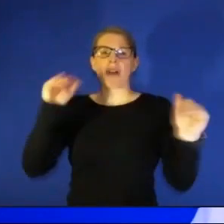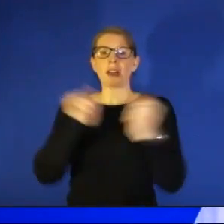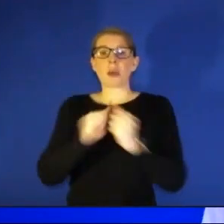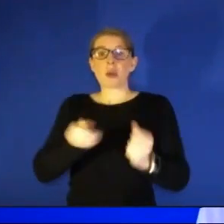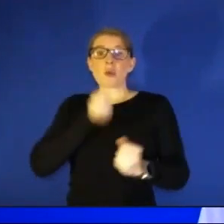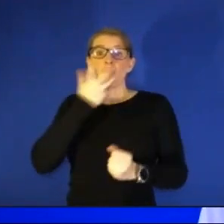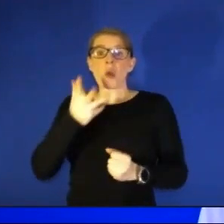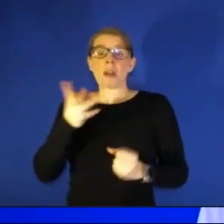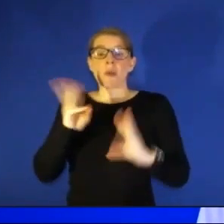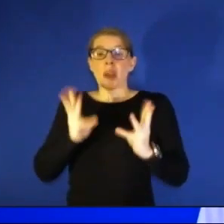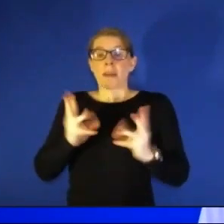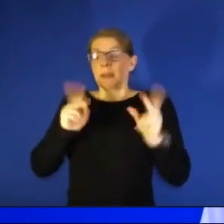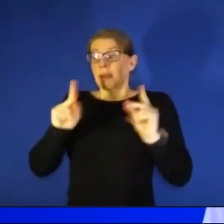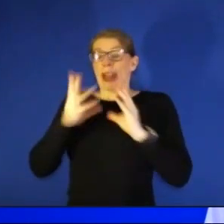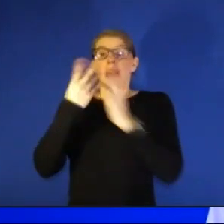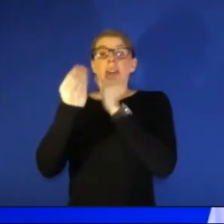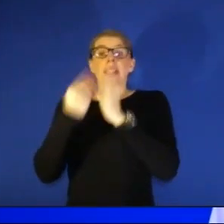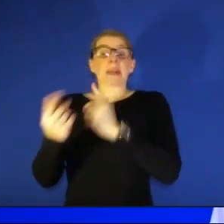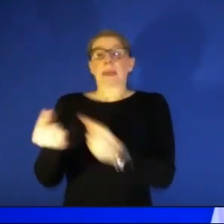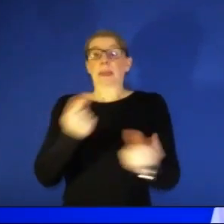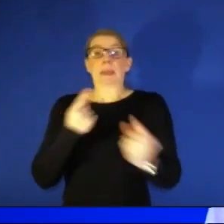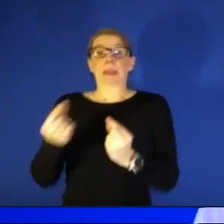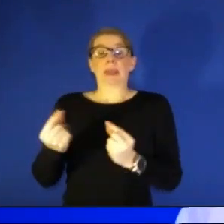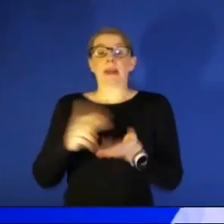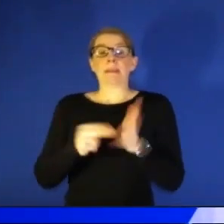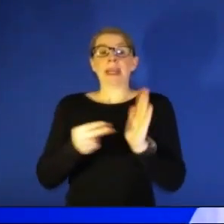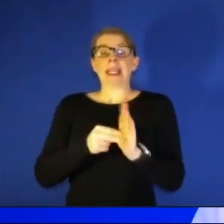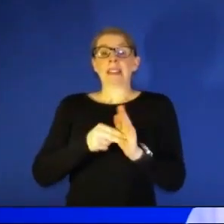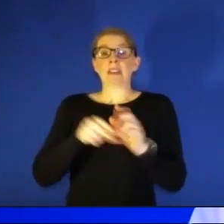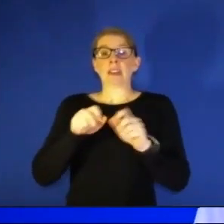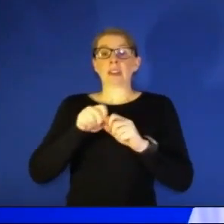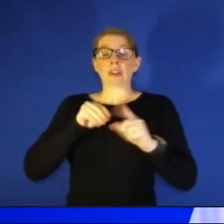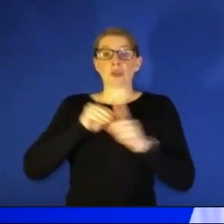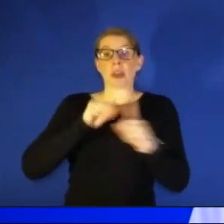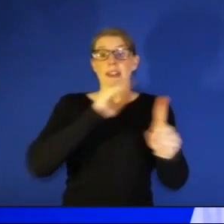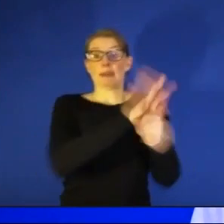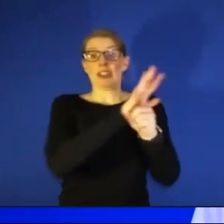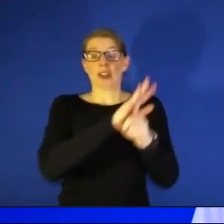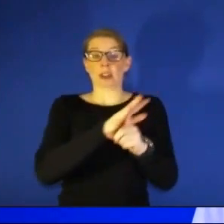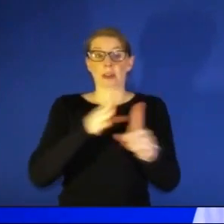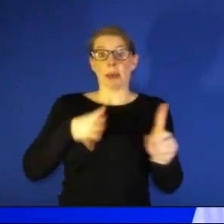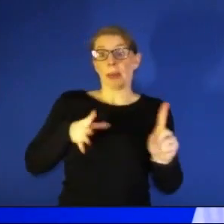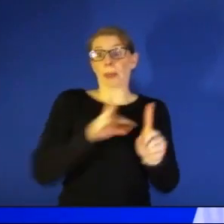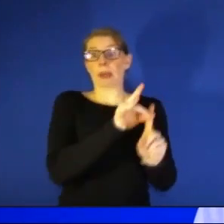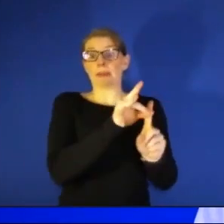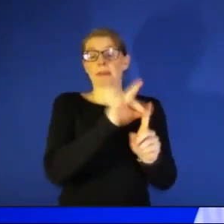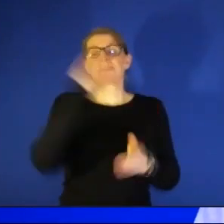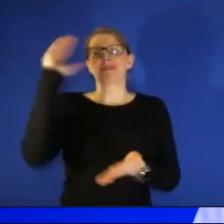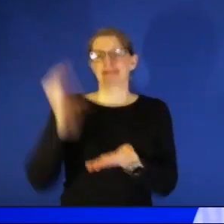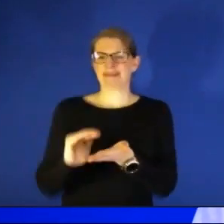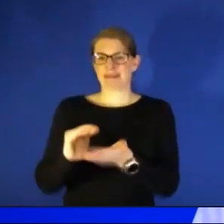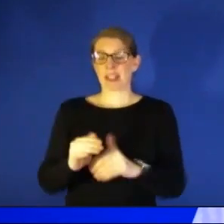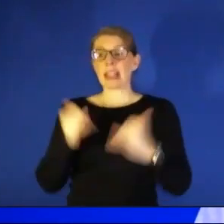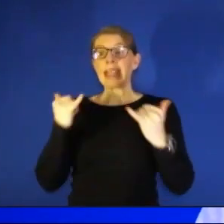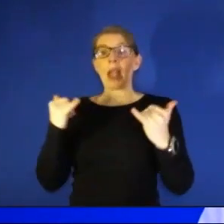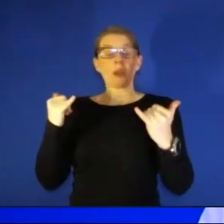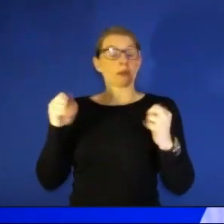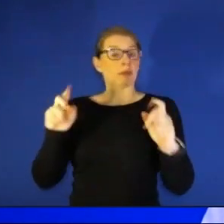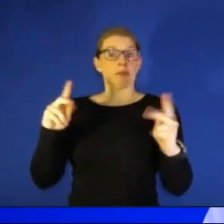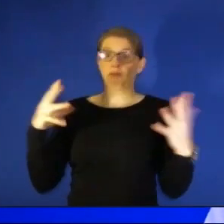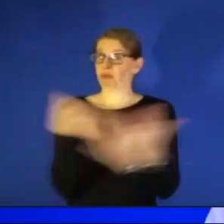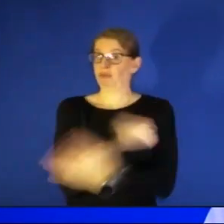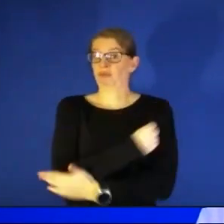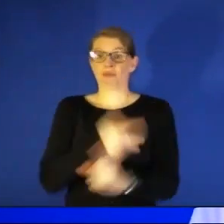people will be doing things outside that will help decrease transmission. But most of all, now is the time to get vaccinated and to get up to date